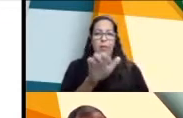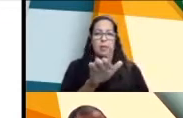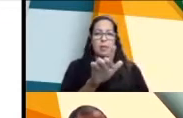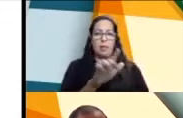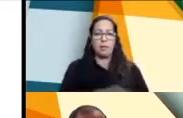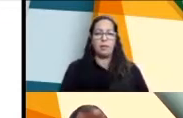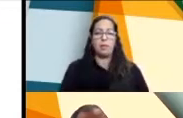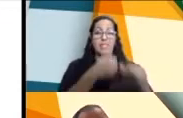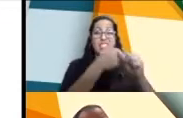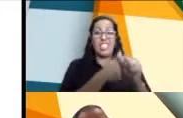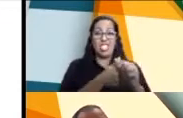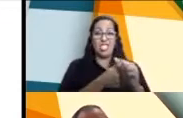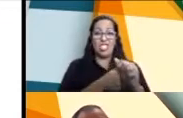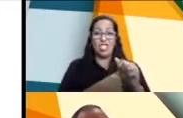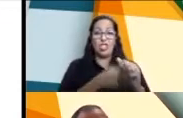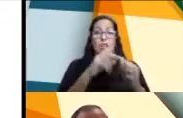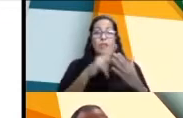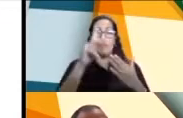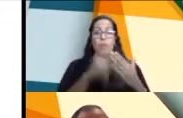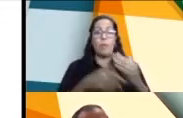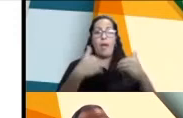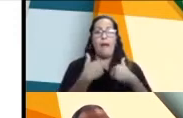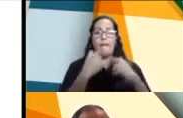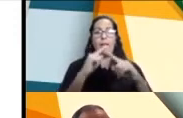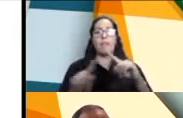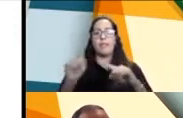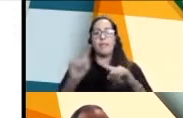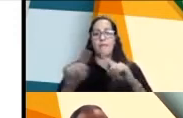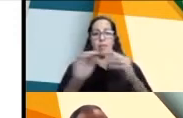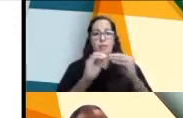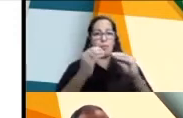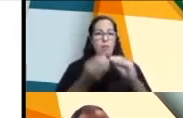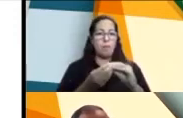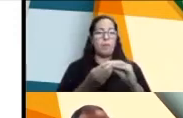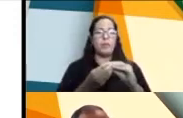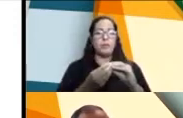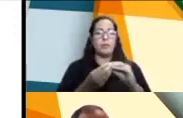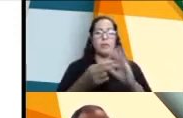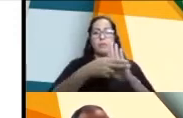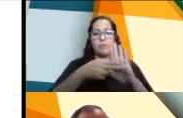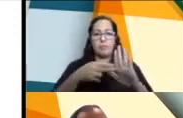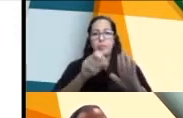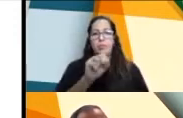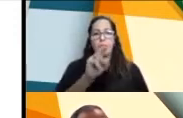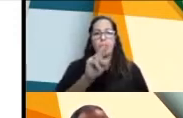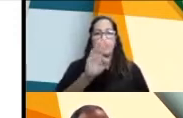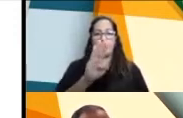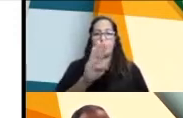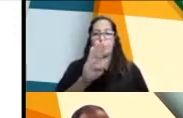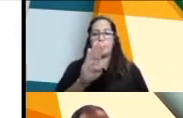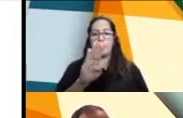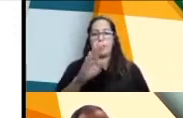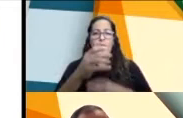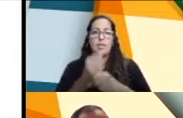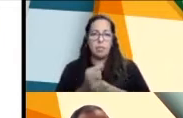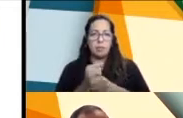Each of the programs have different numbers of subrecipients in this initial task. In